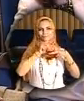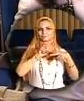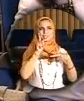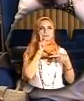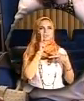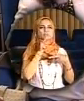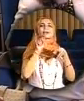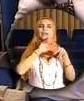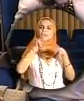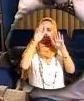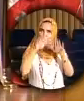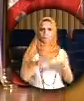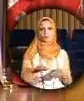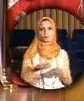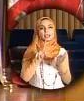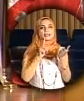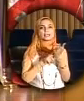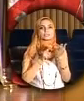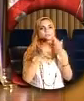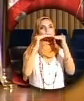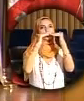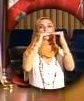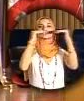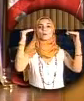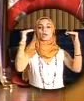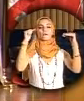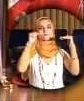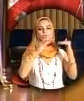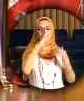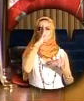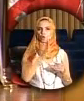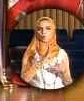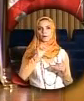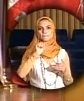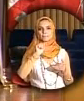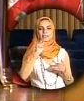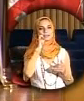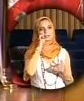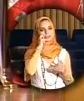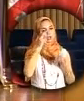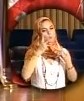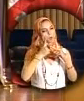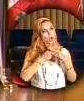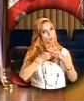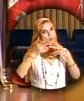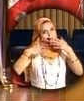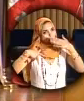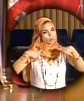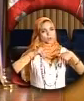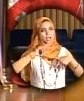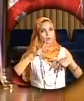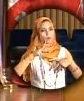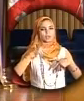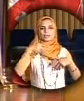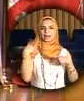to participate in socioeconomic and political sectors, as well as in the processes of development